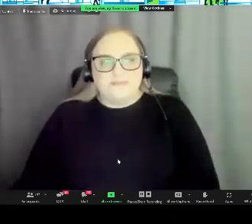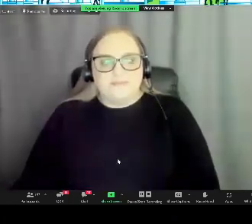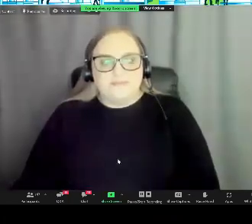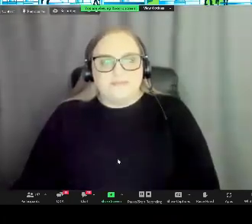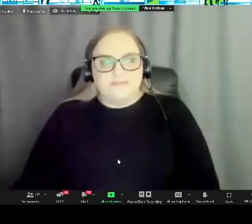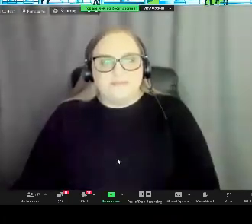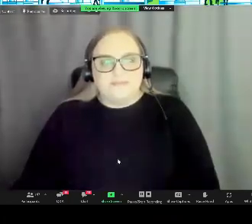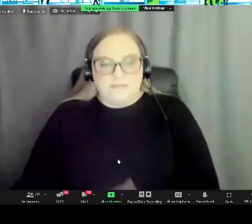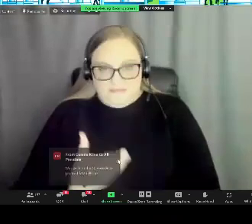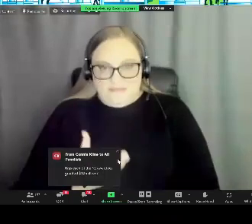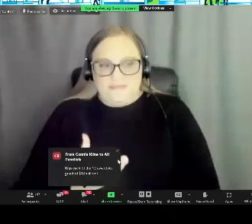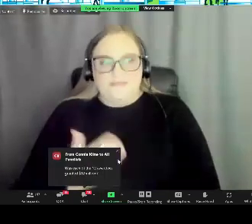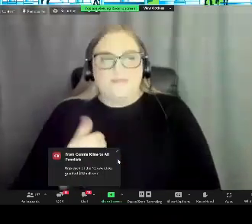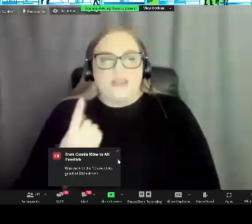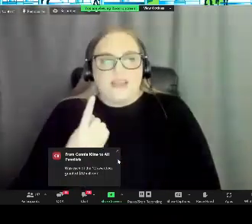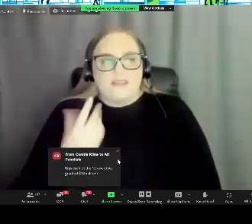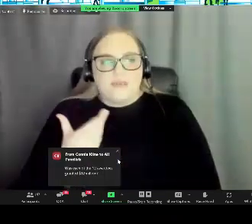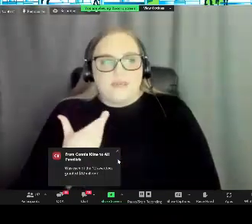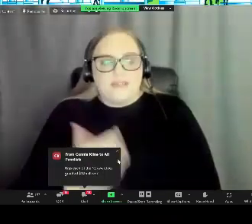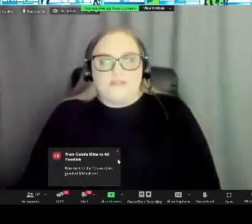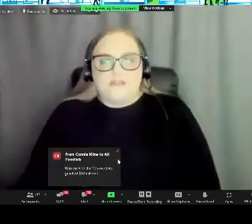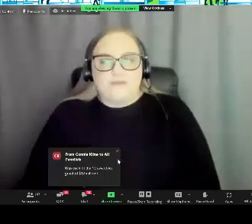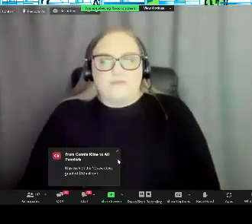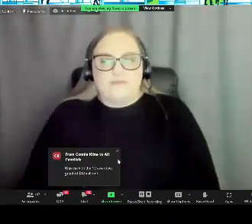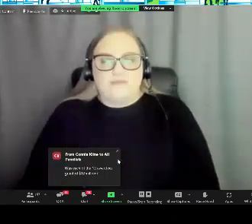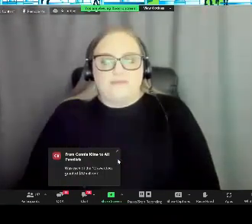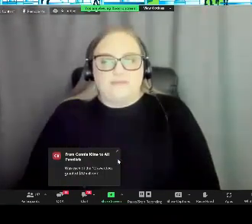We have one right here. And we have